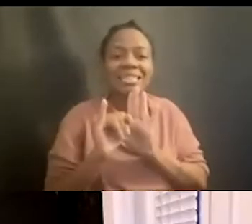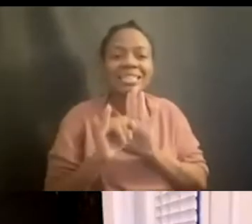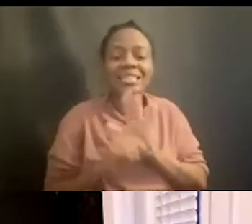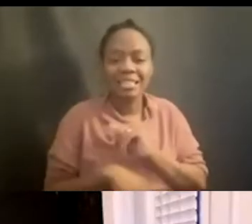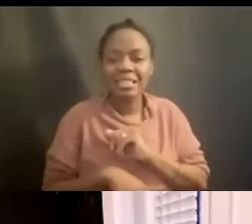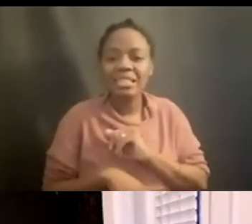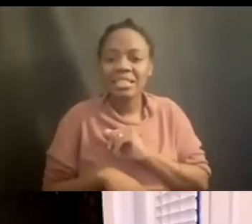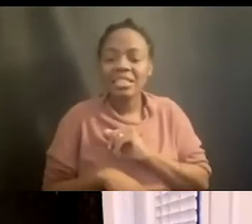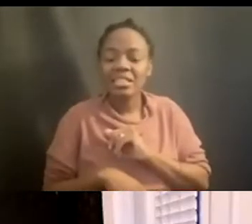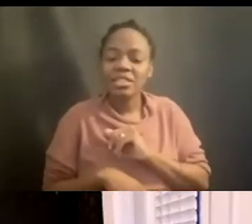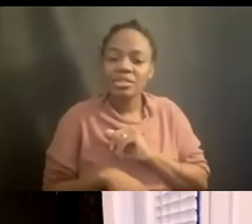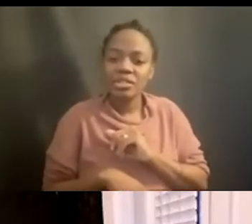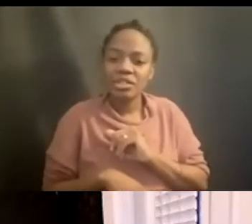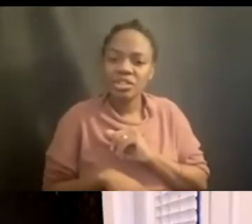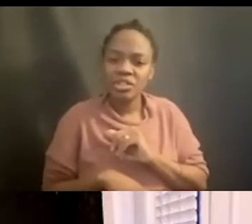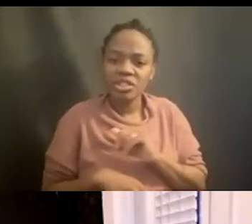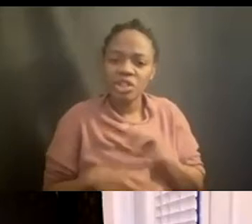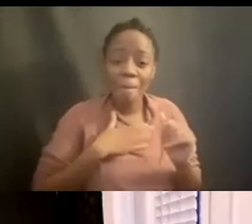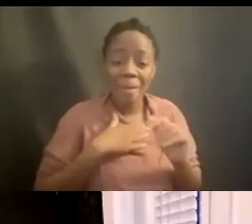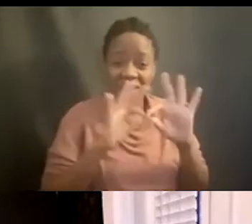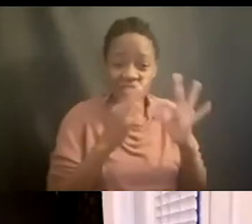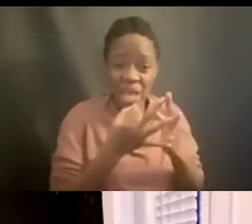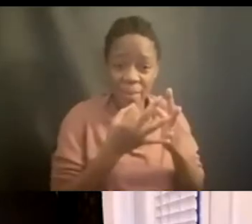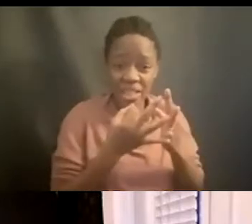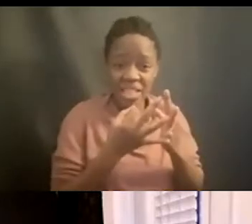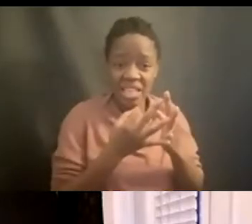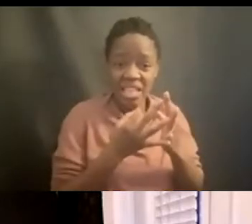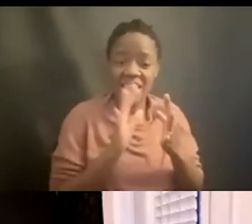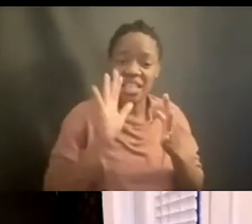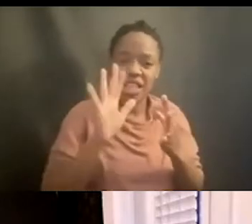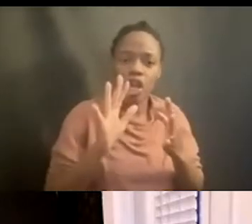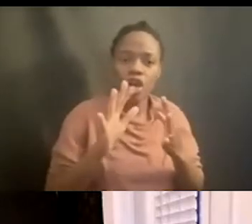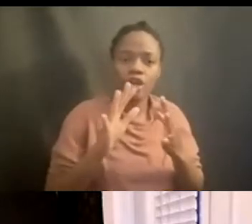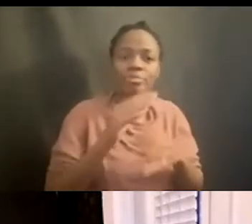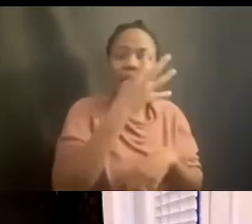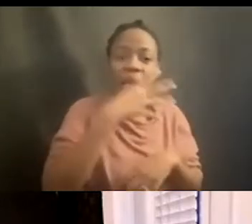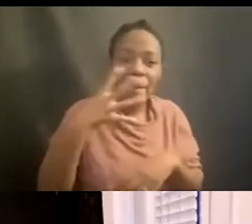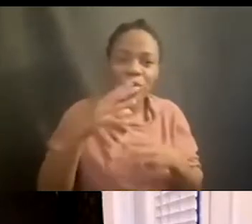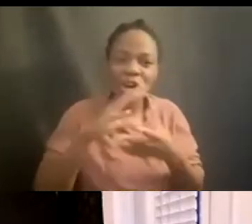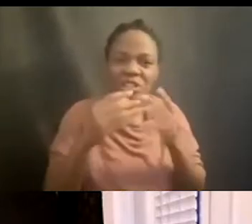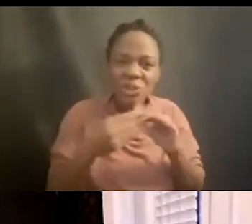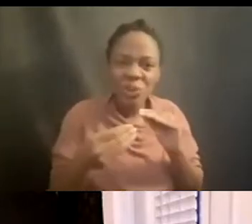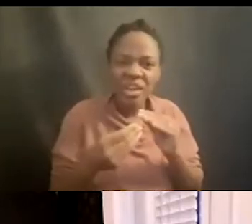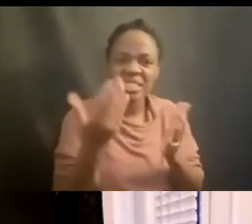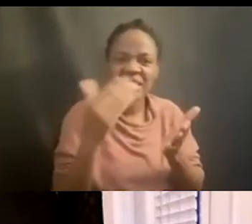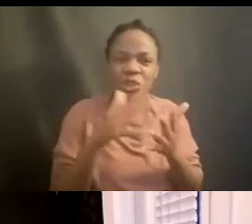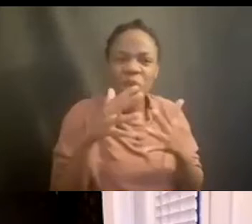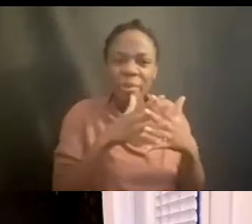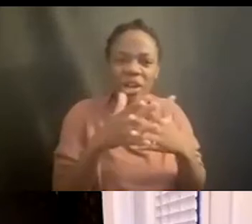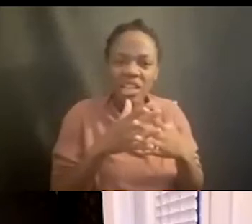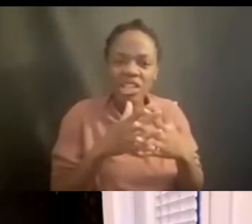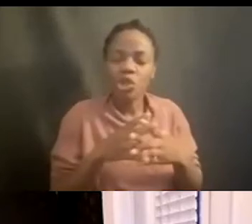how it's marked by my family's immigrant story as Central American immigrants, because it continuously informs my work,